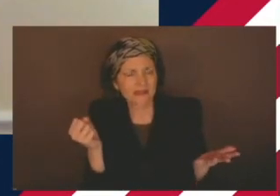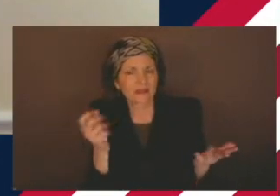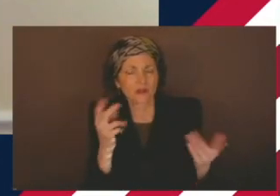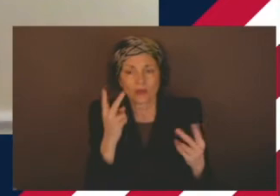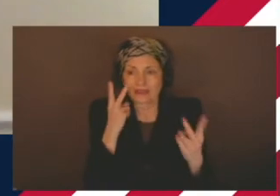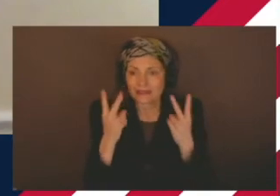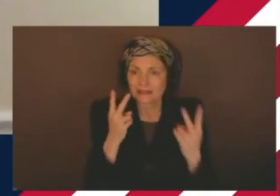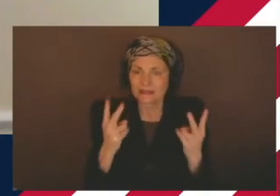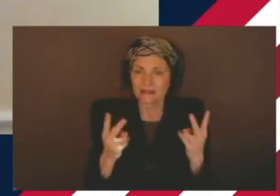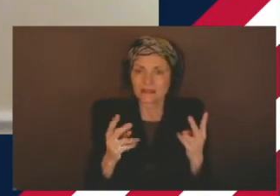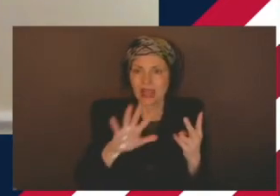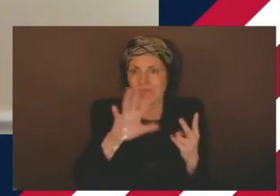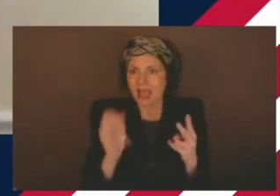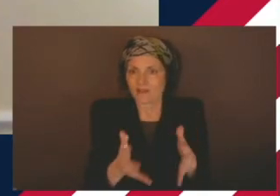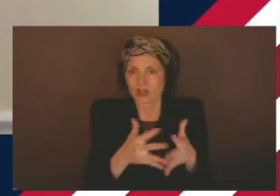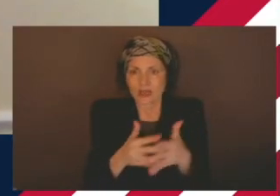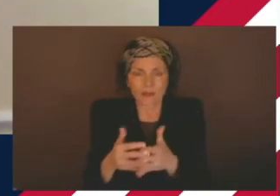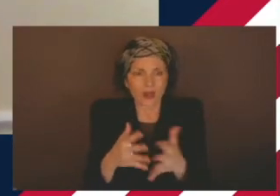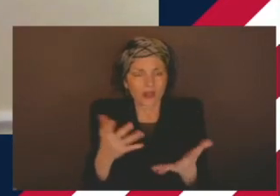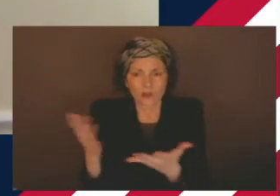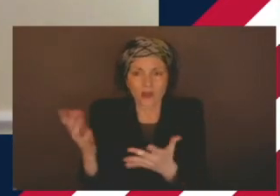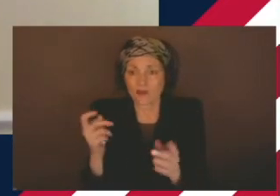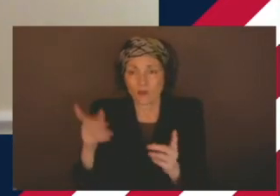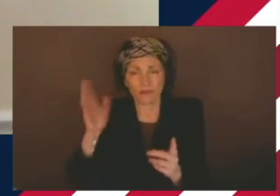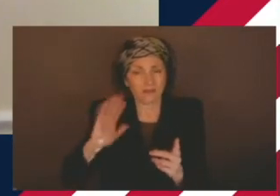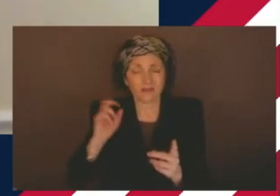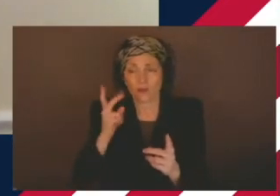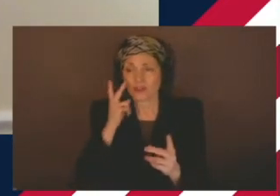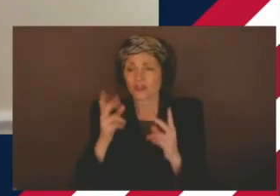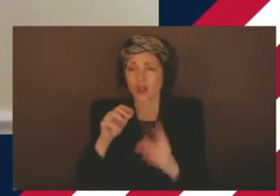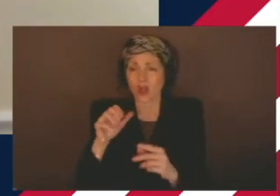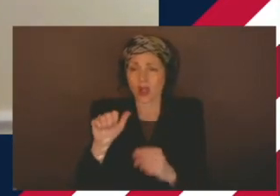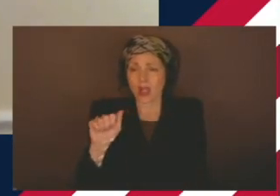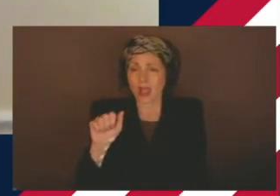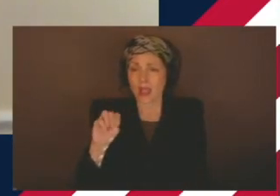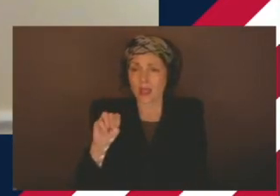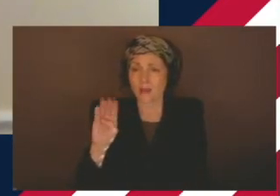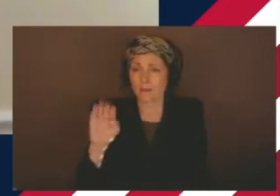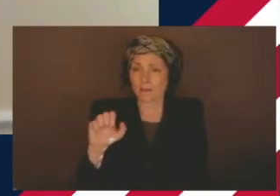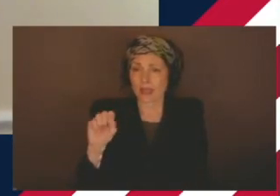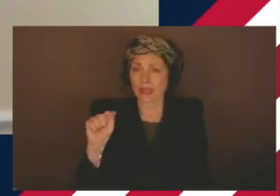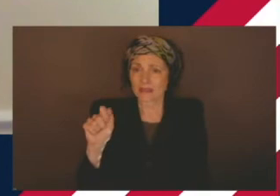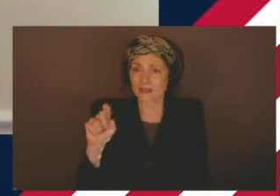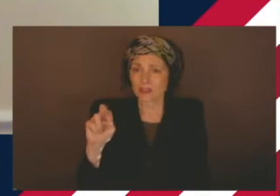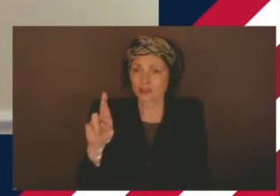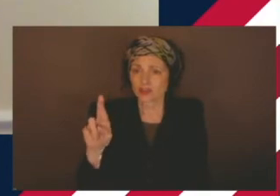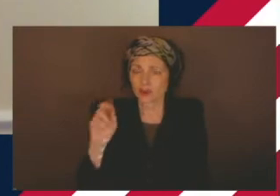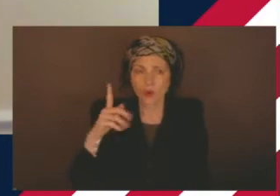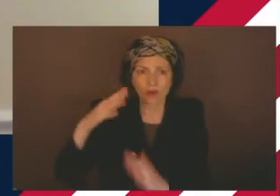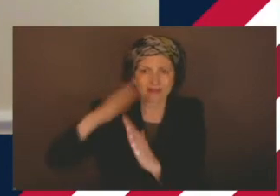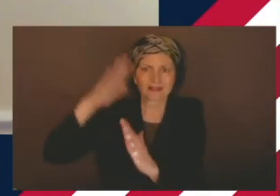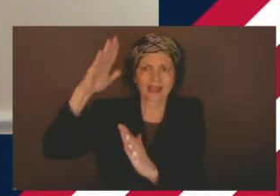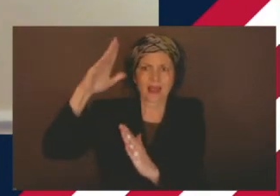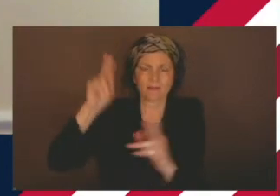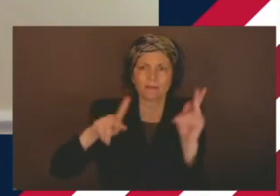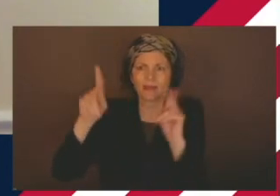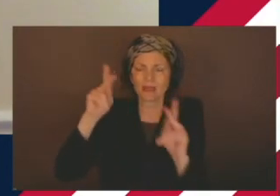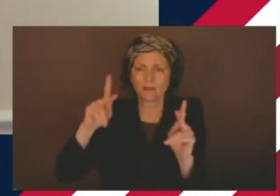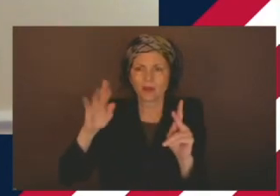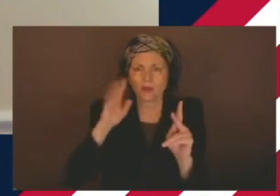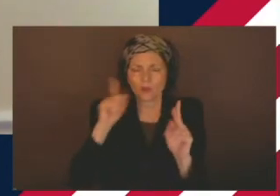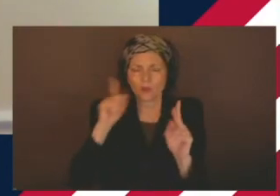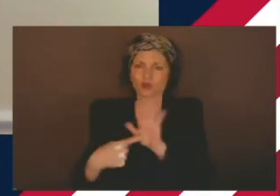where ambassadors, where all of the top level officials who execute our diplomacy